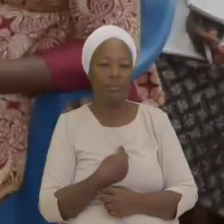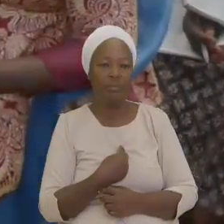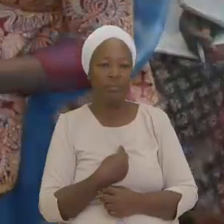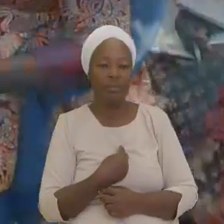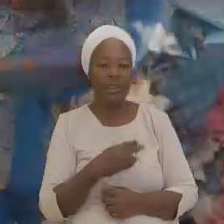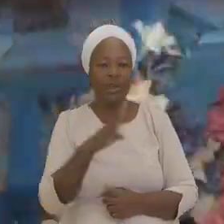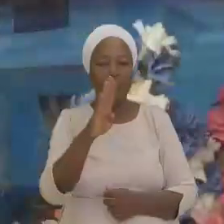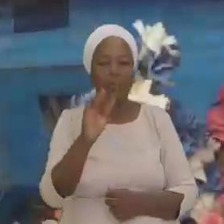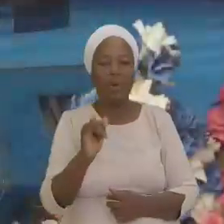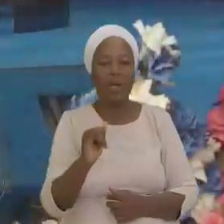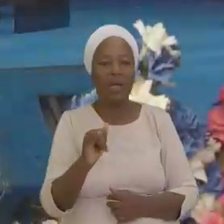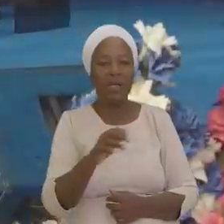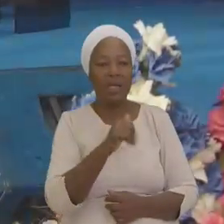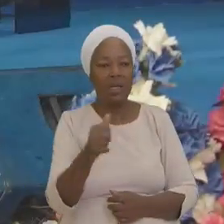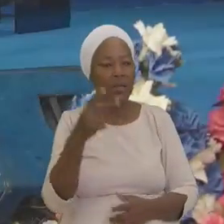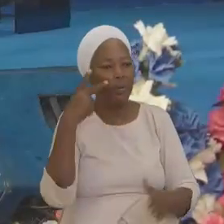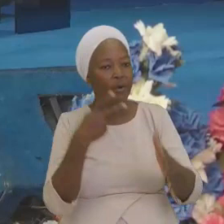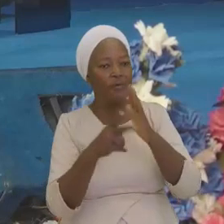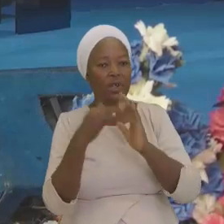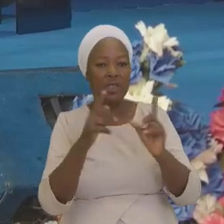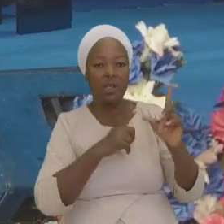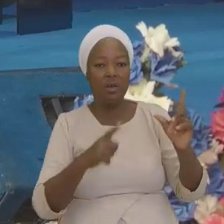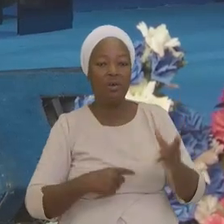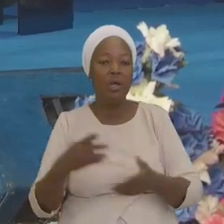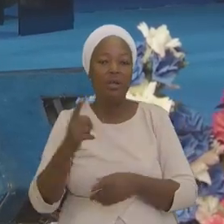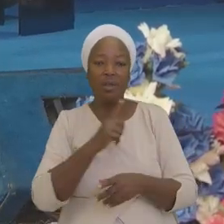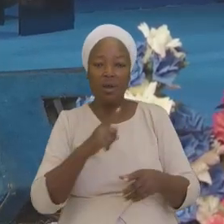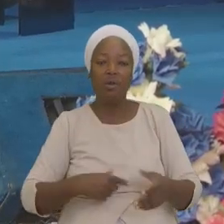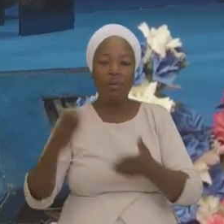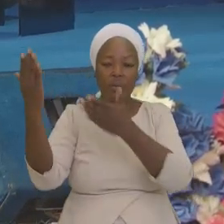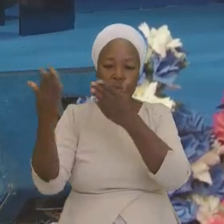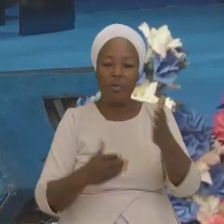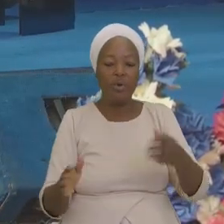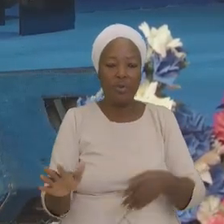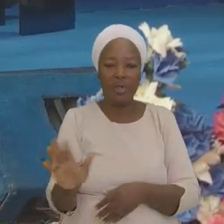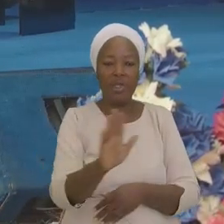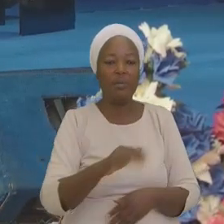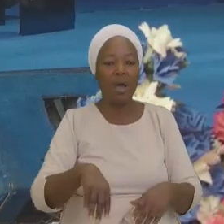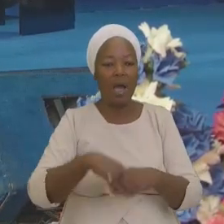By a prophet, the Lord brought them out of Egypt.